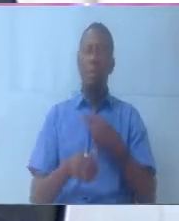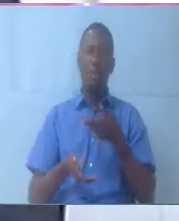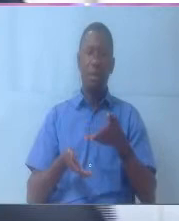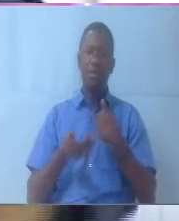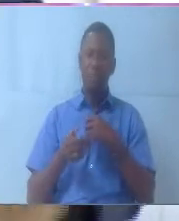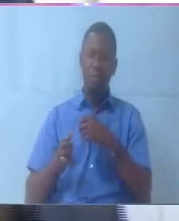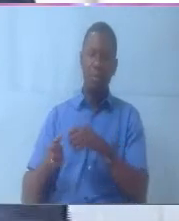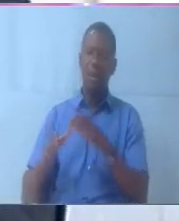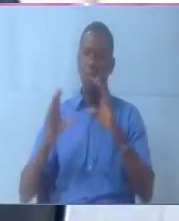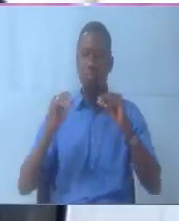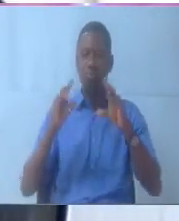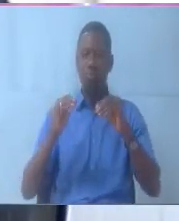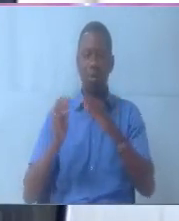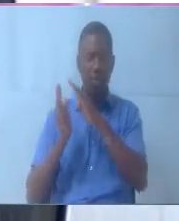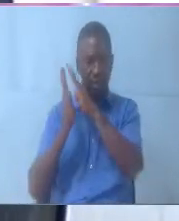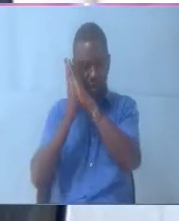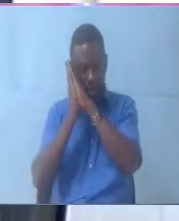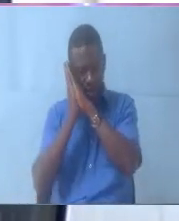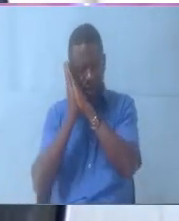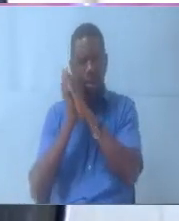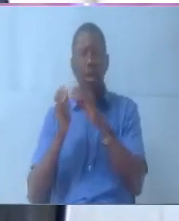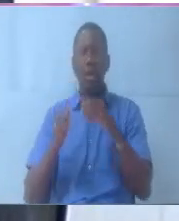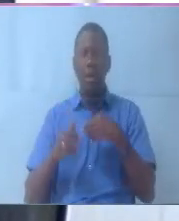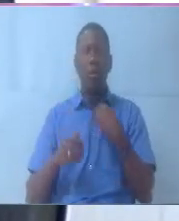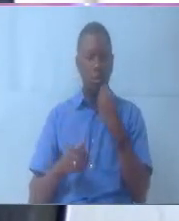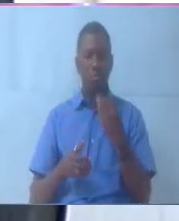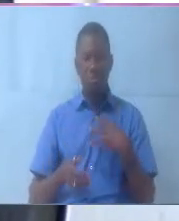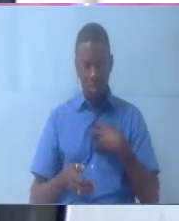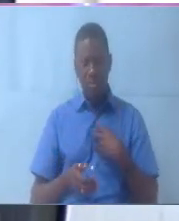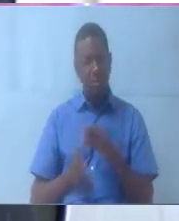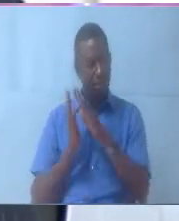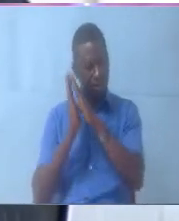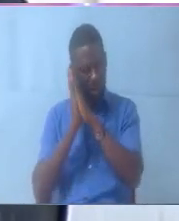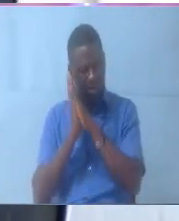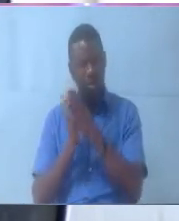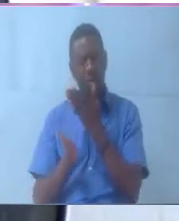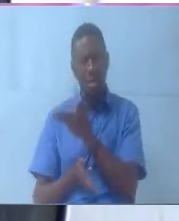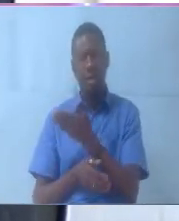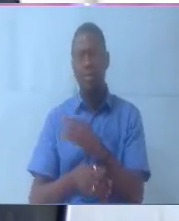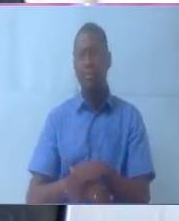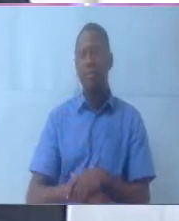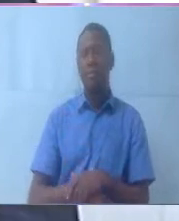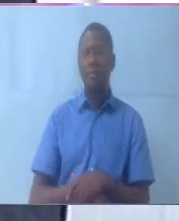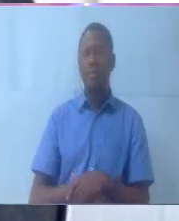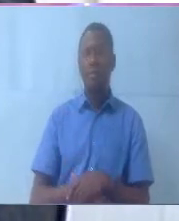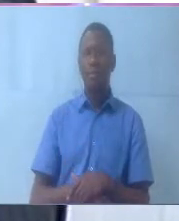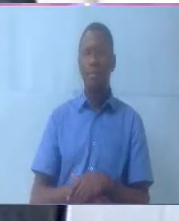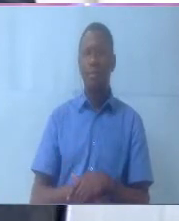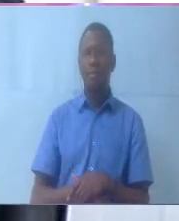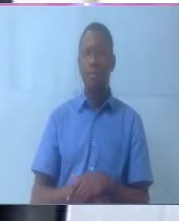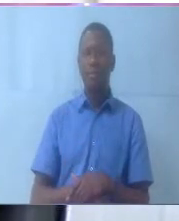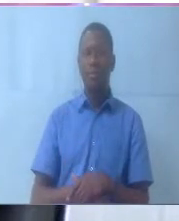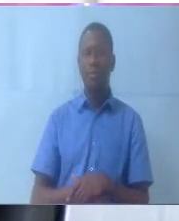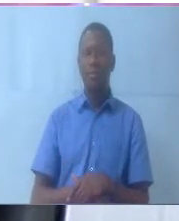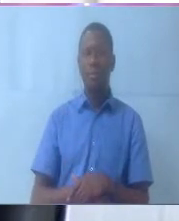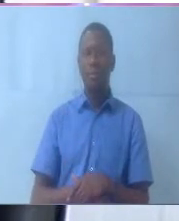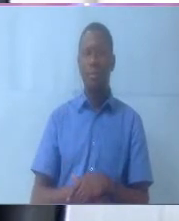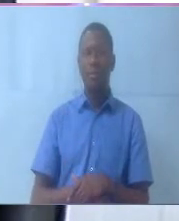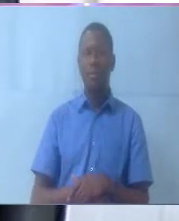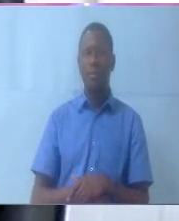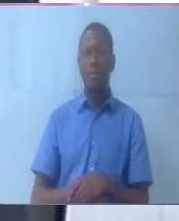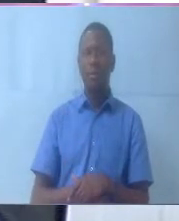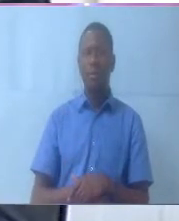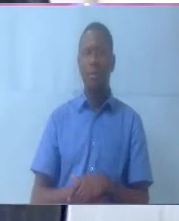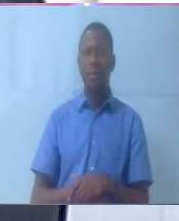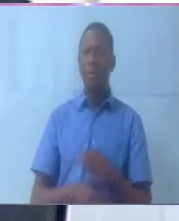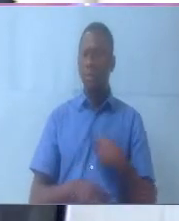And asked me if I can sleep on that. So I was expecting that I would go and meet a panel to explain to them.